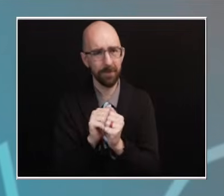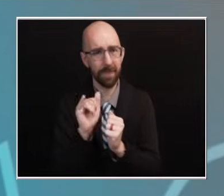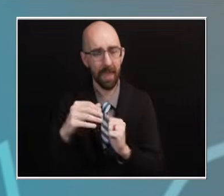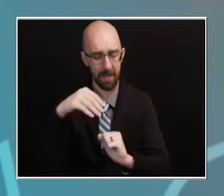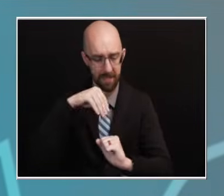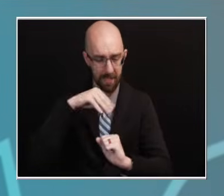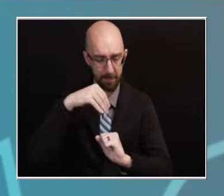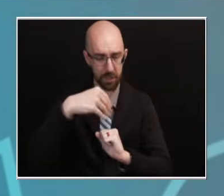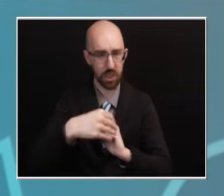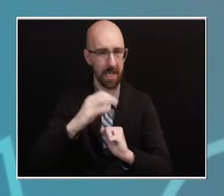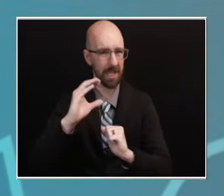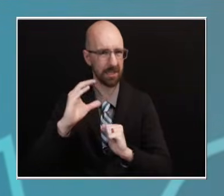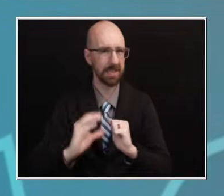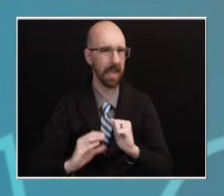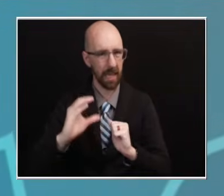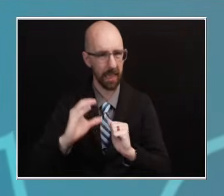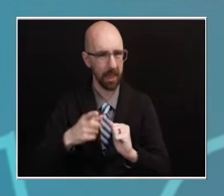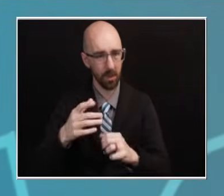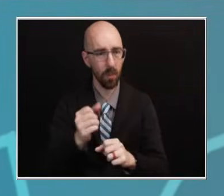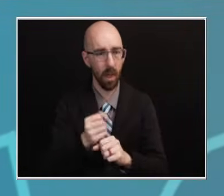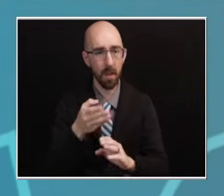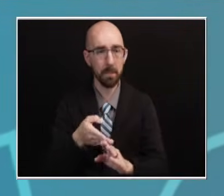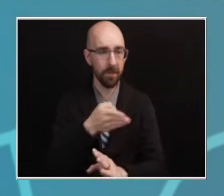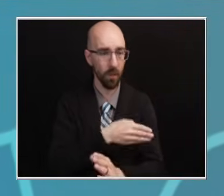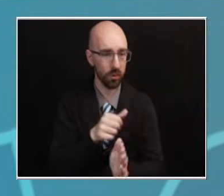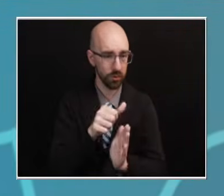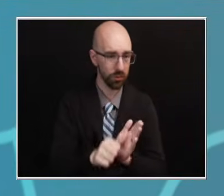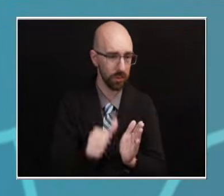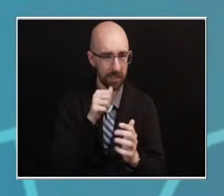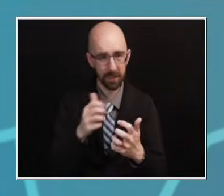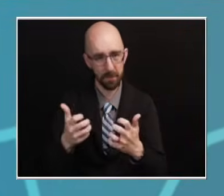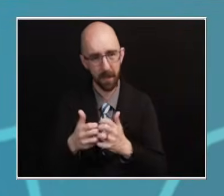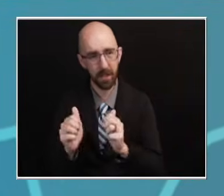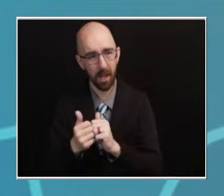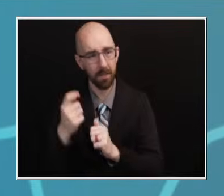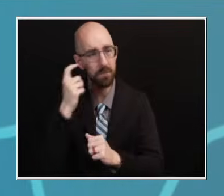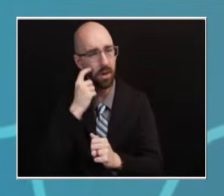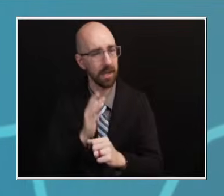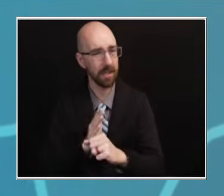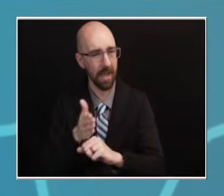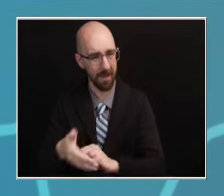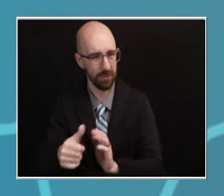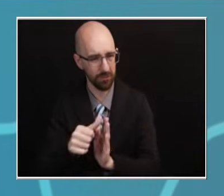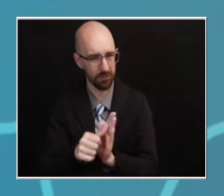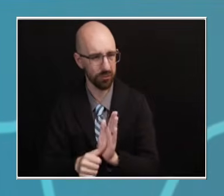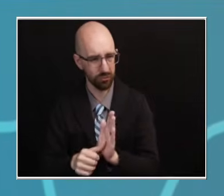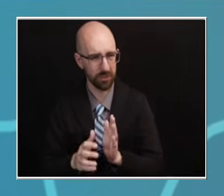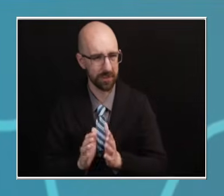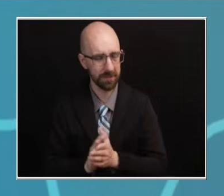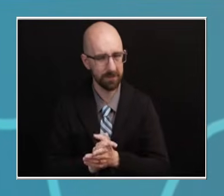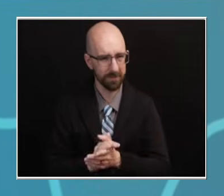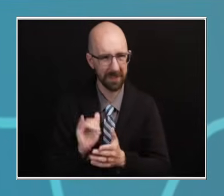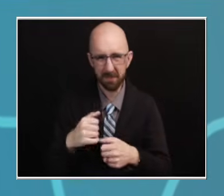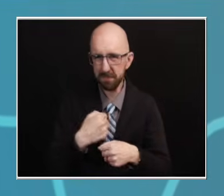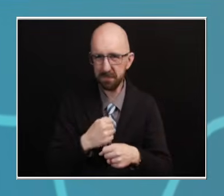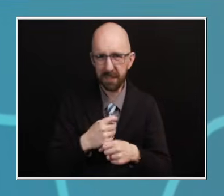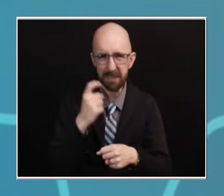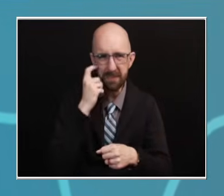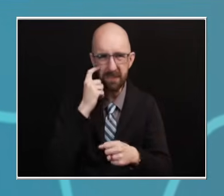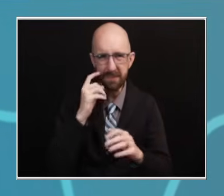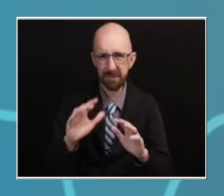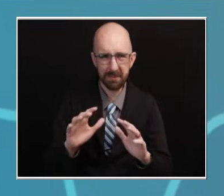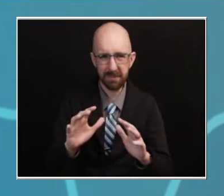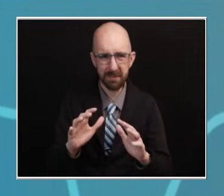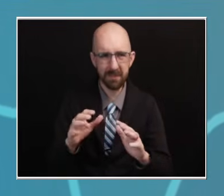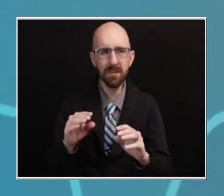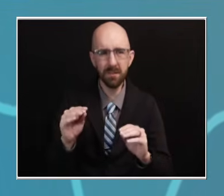the surgery doesn't match how the brain is after the surgery? Does that make sense? You're shaking your head. Do you